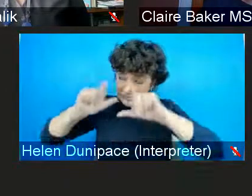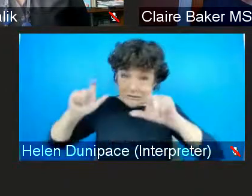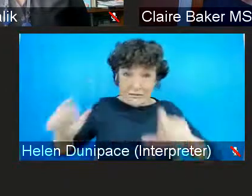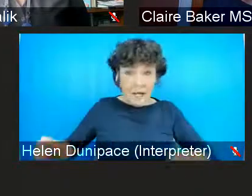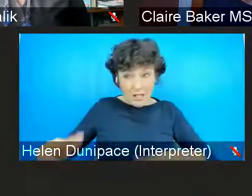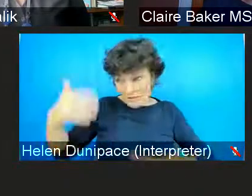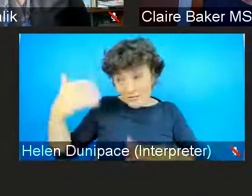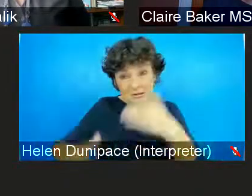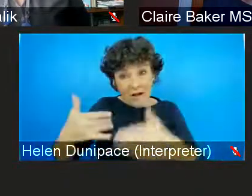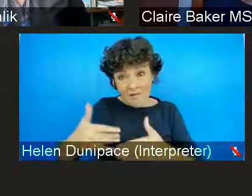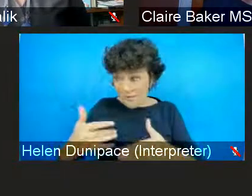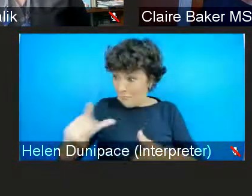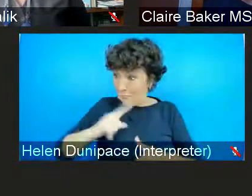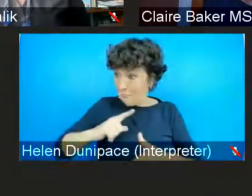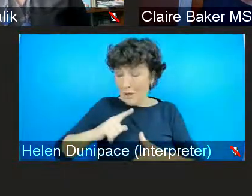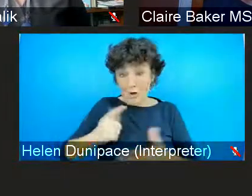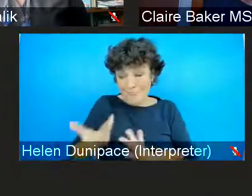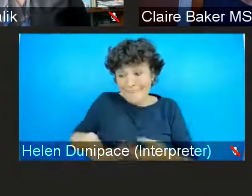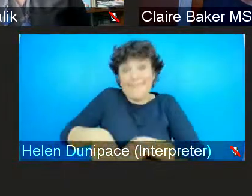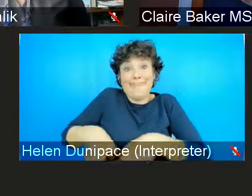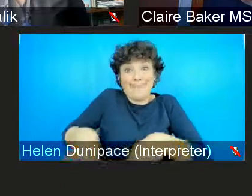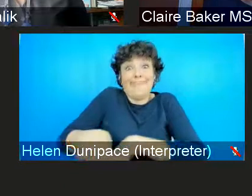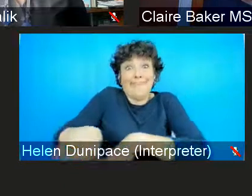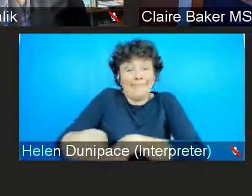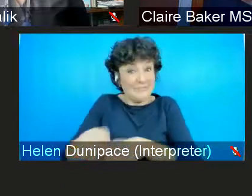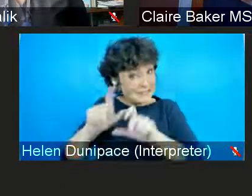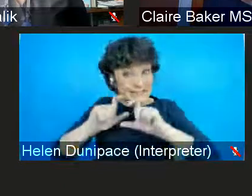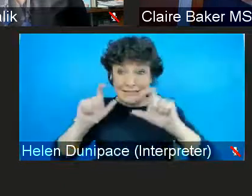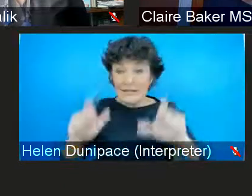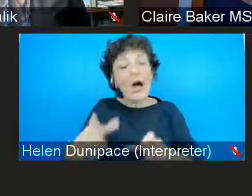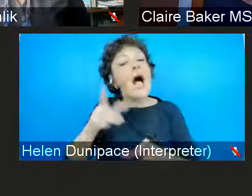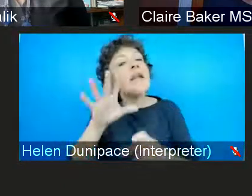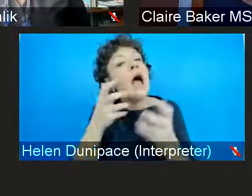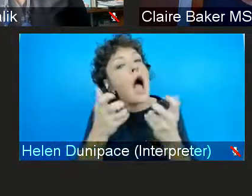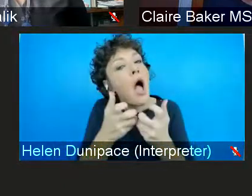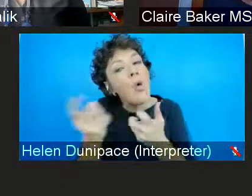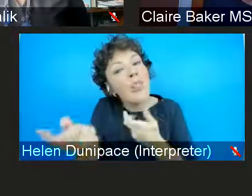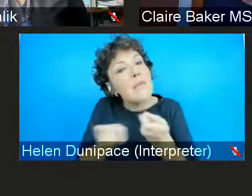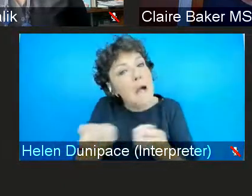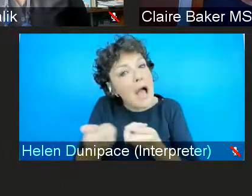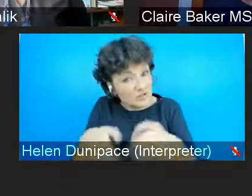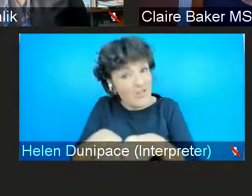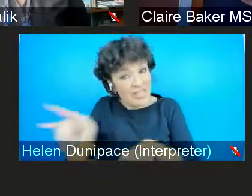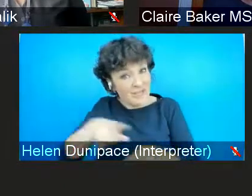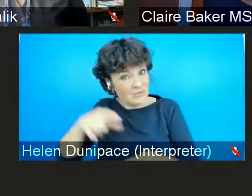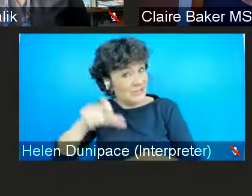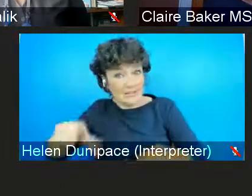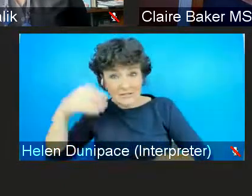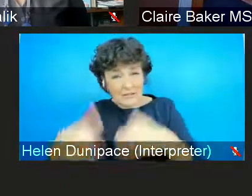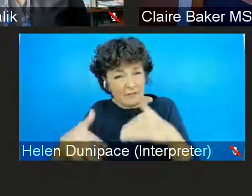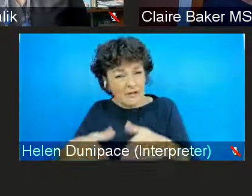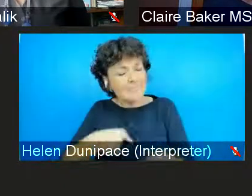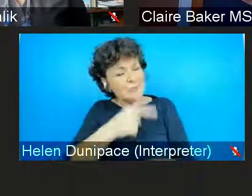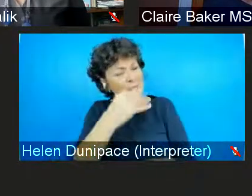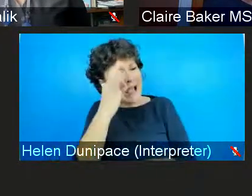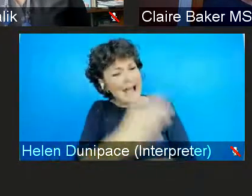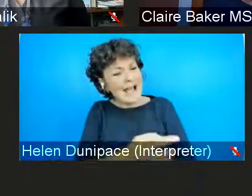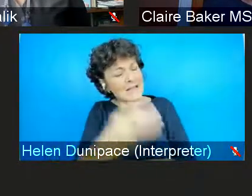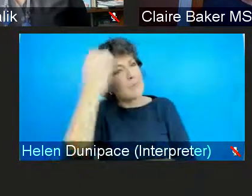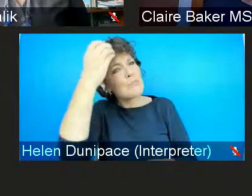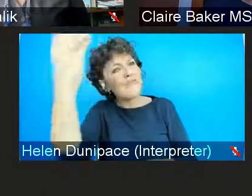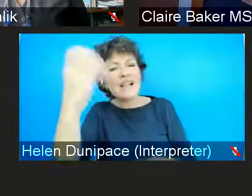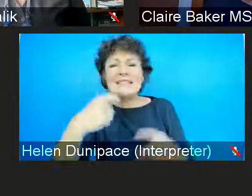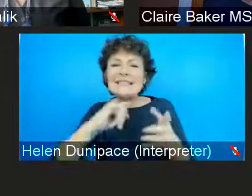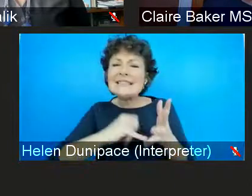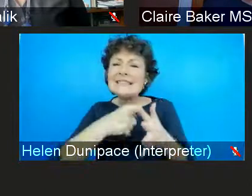came along with the closures and the way in which that was managed. Professor Ski, do you want to talk a wee bit about where, in terms